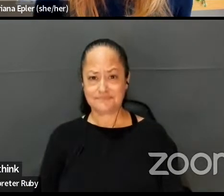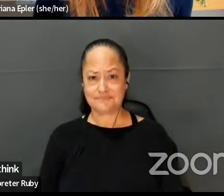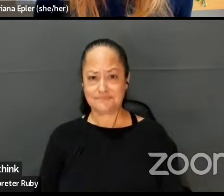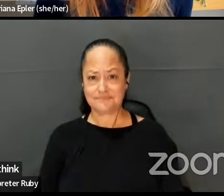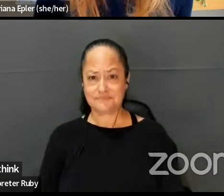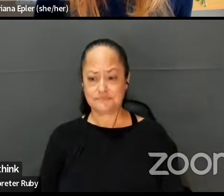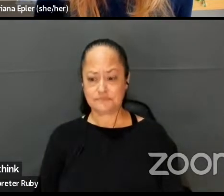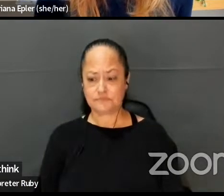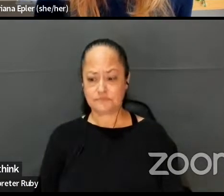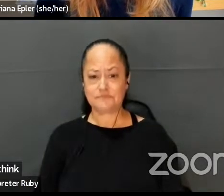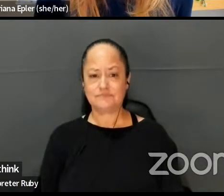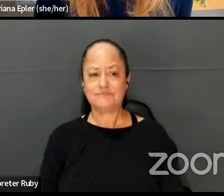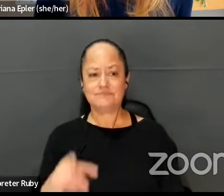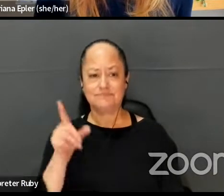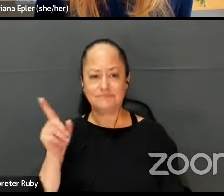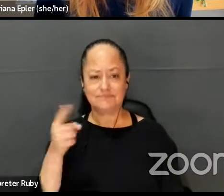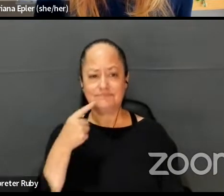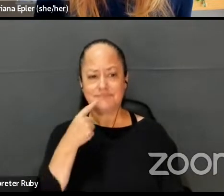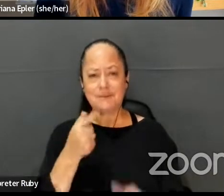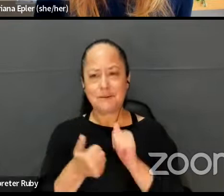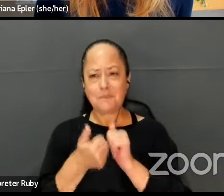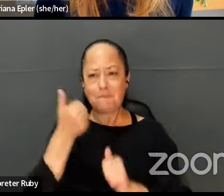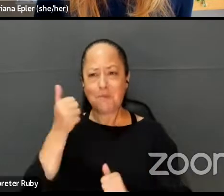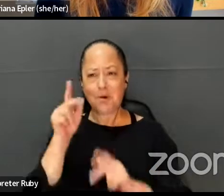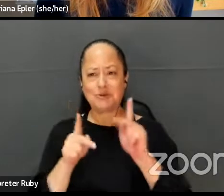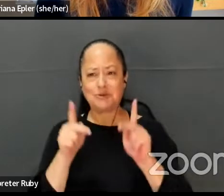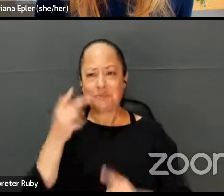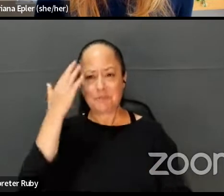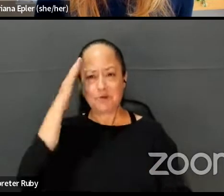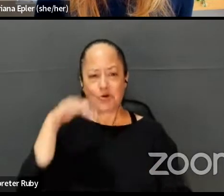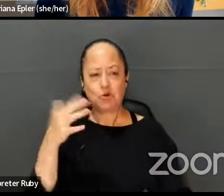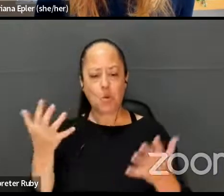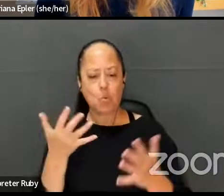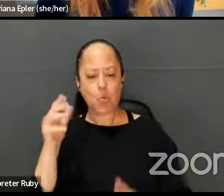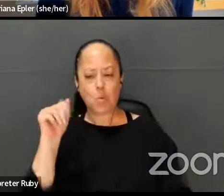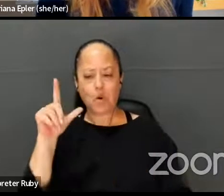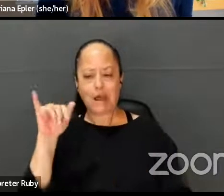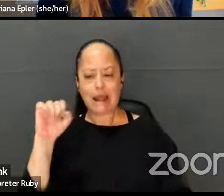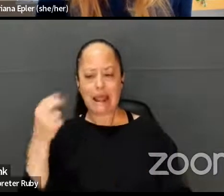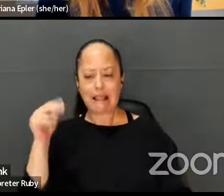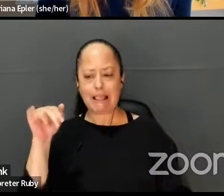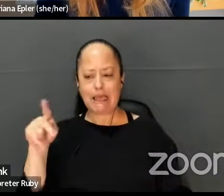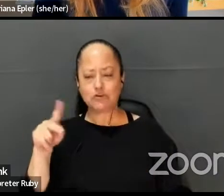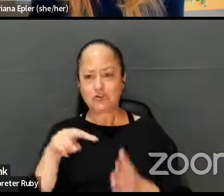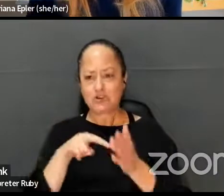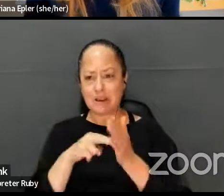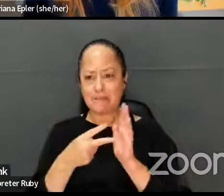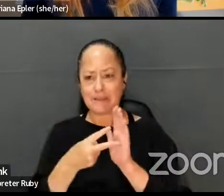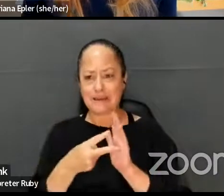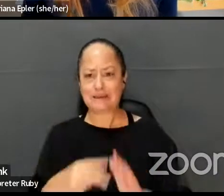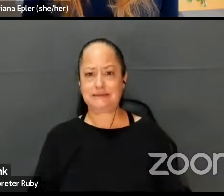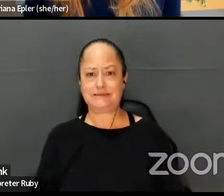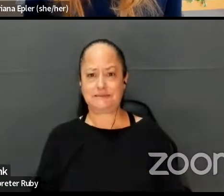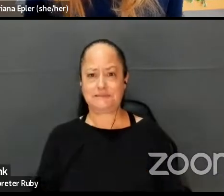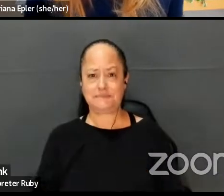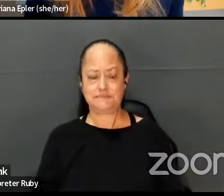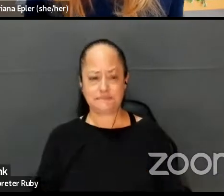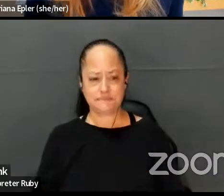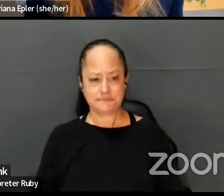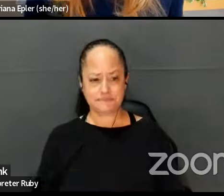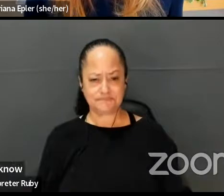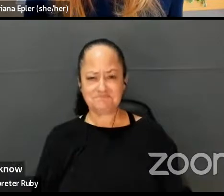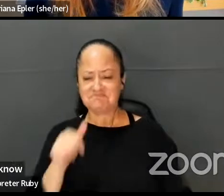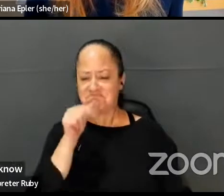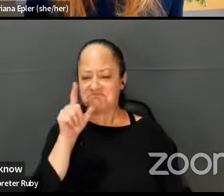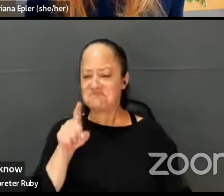I think you said that most people know what allyship means. So I won't go into